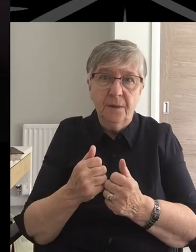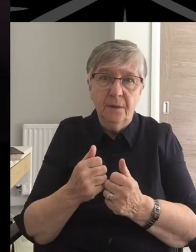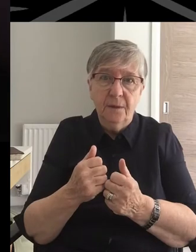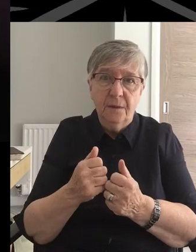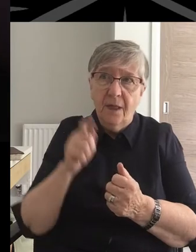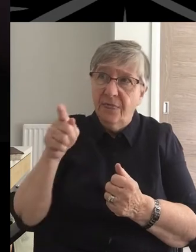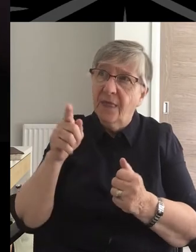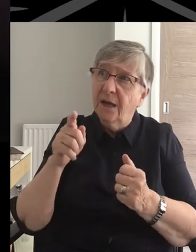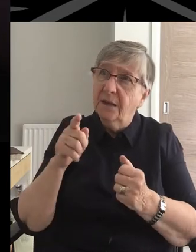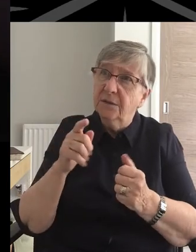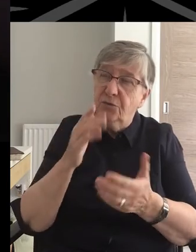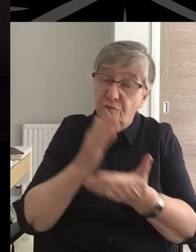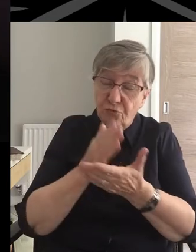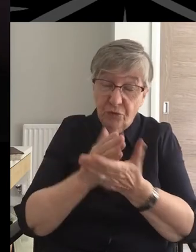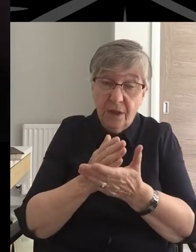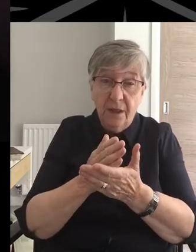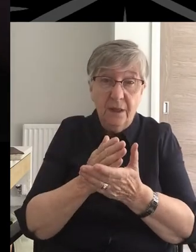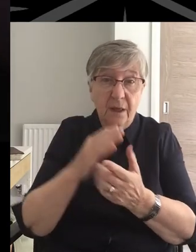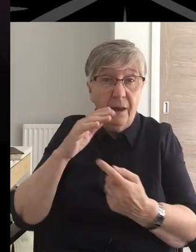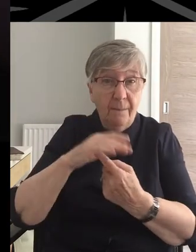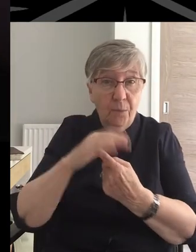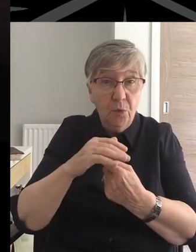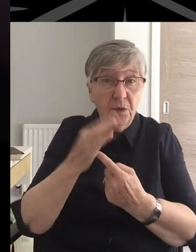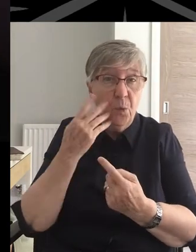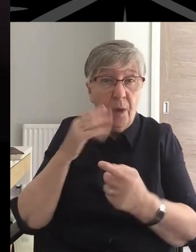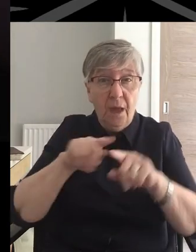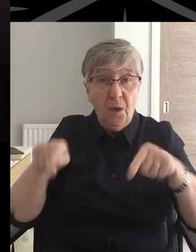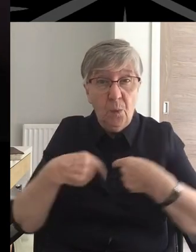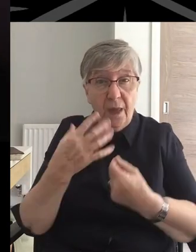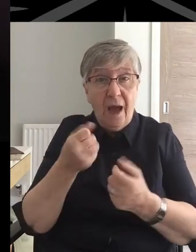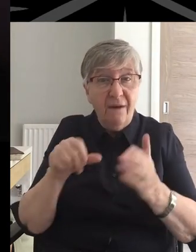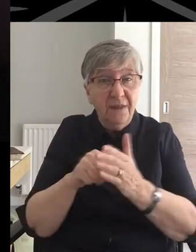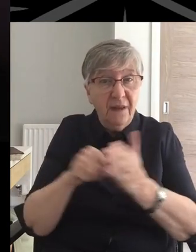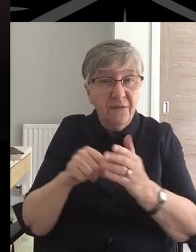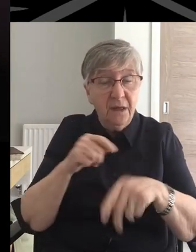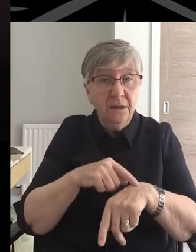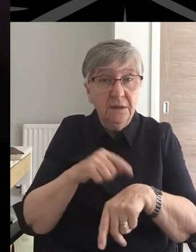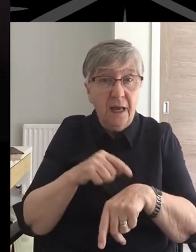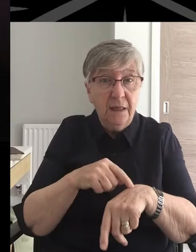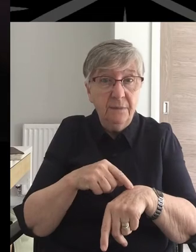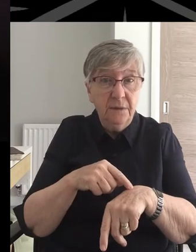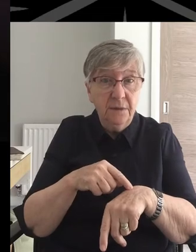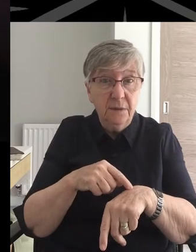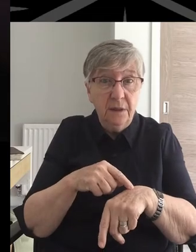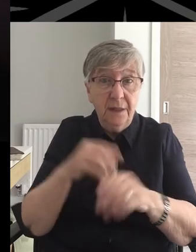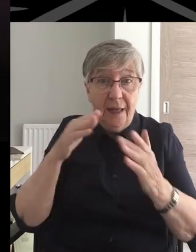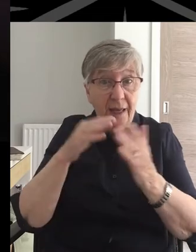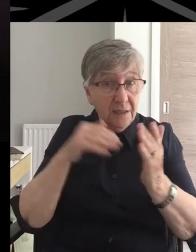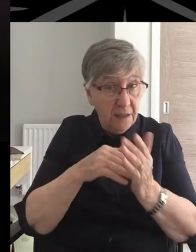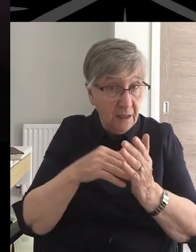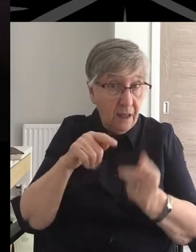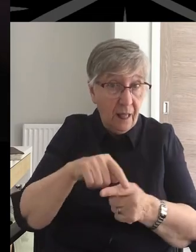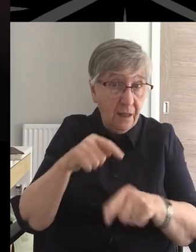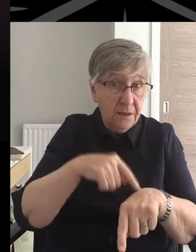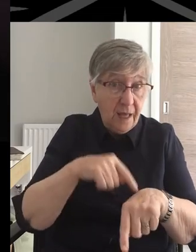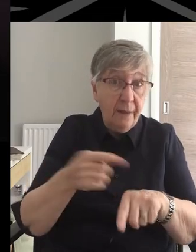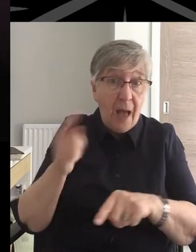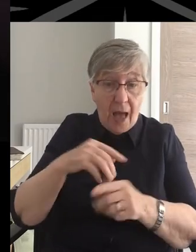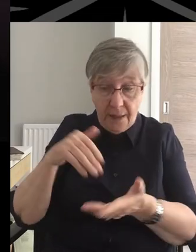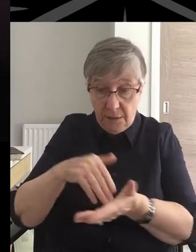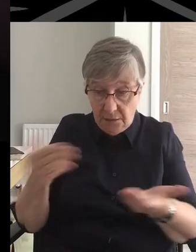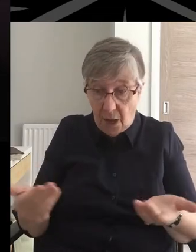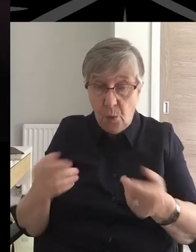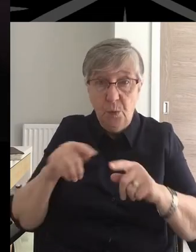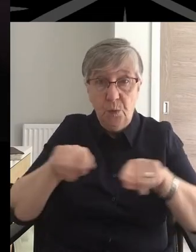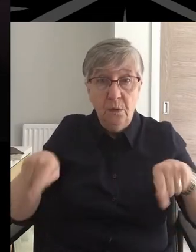And that's especially so in the hard times that God's people go through in Ezekiel's day and for the church in the